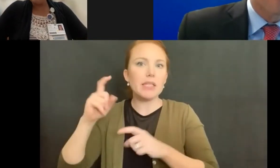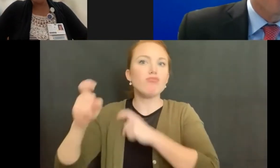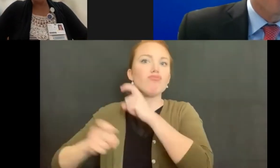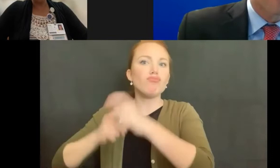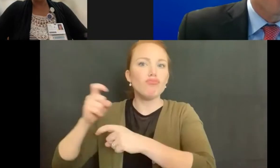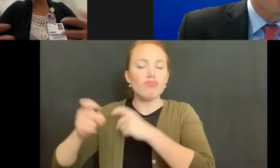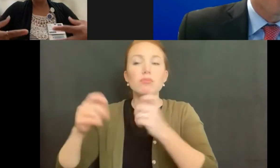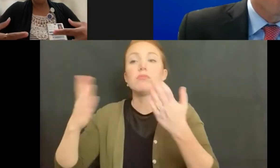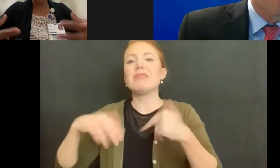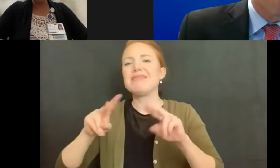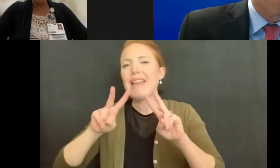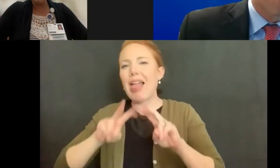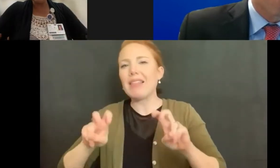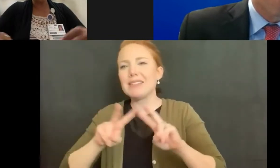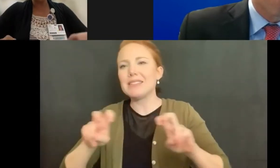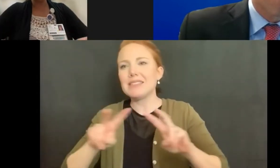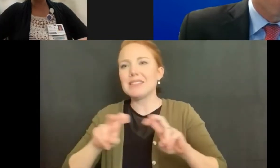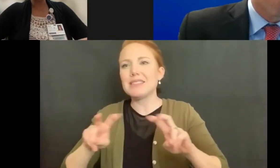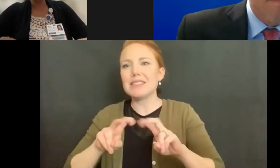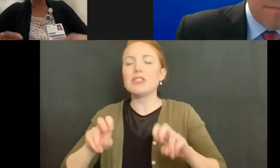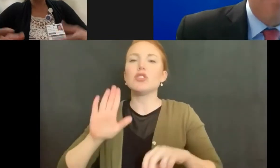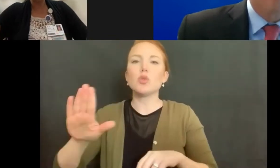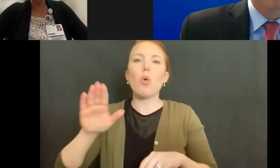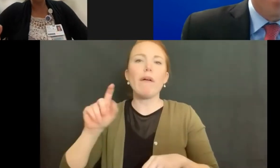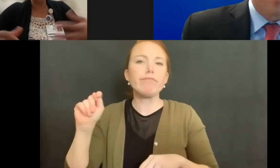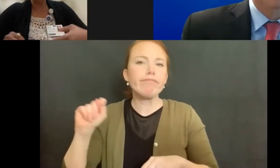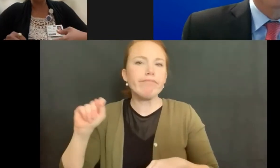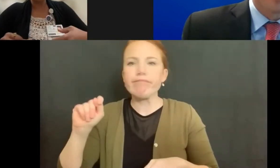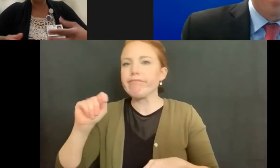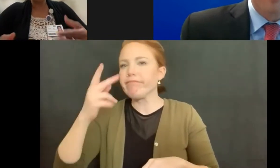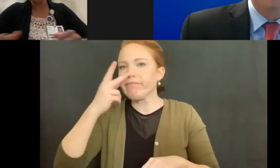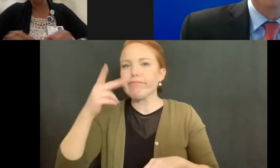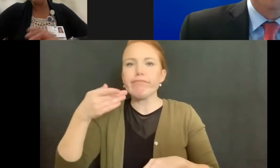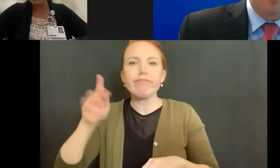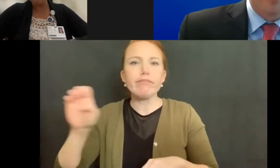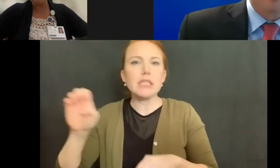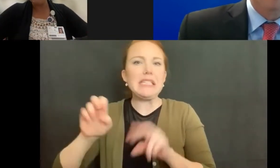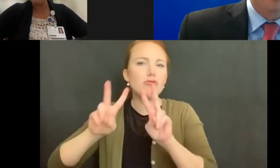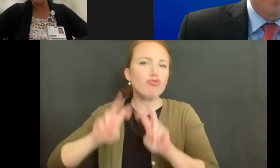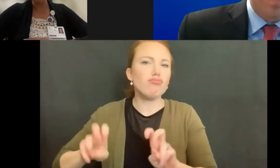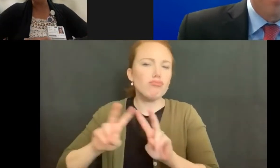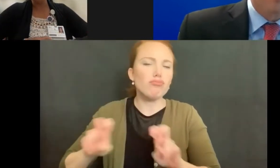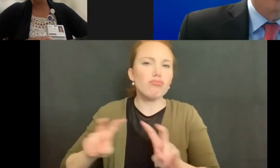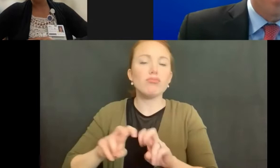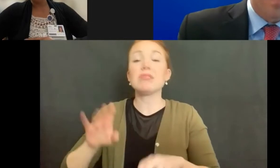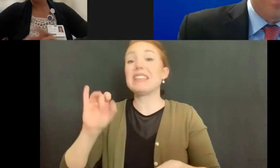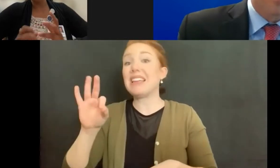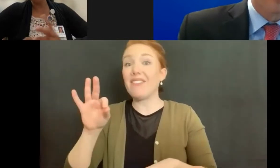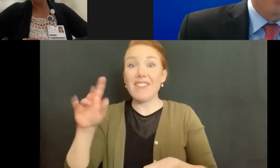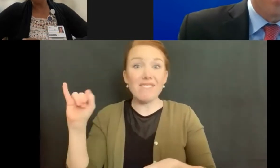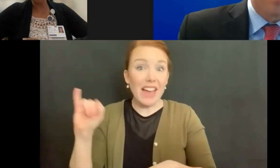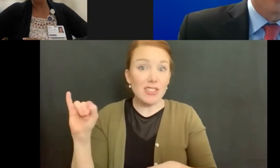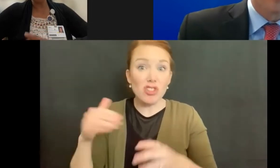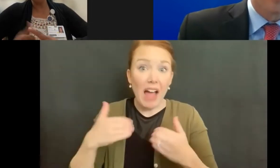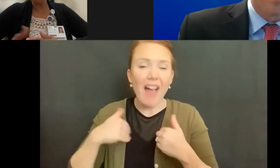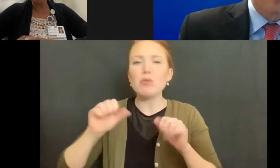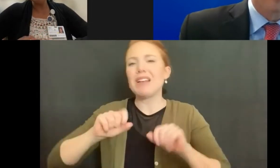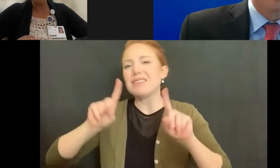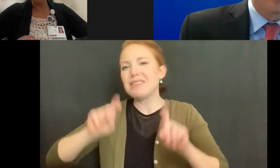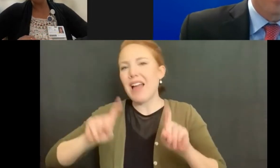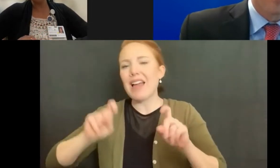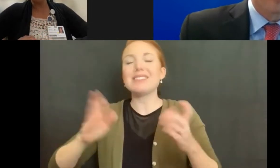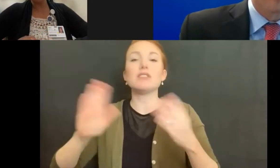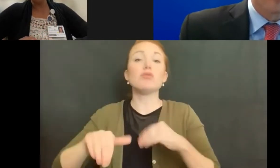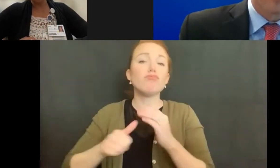which is, your urine culture, the sensitivity, if you have any urine infection. We have a stool test,